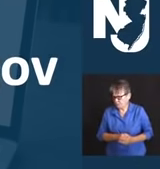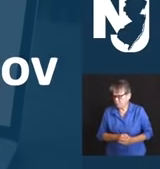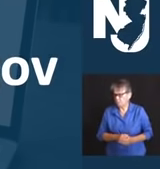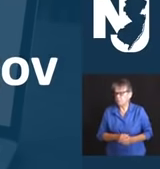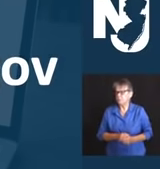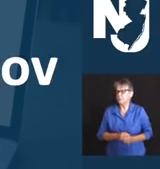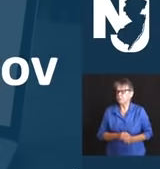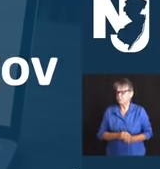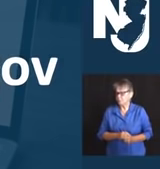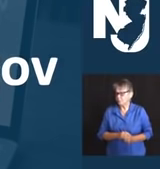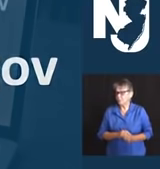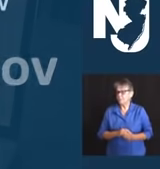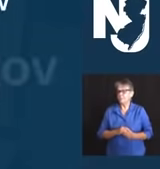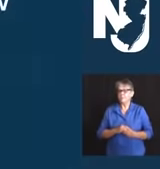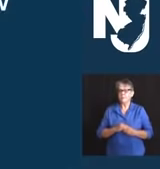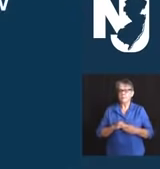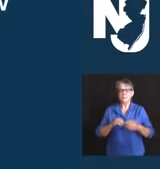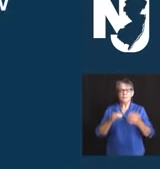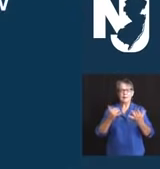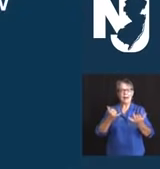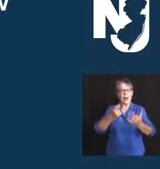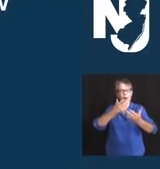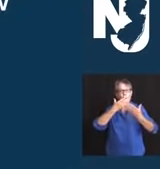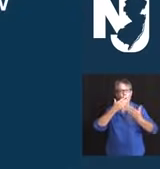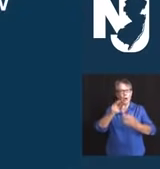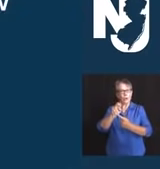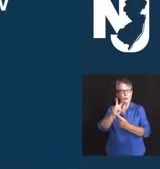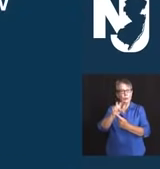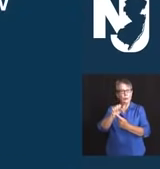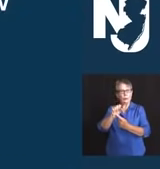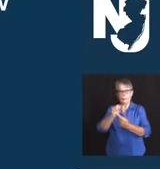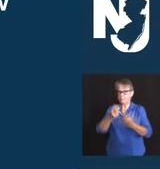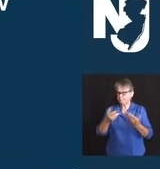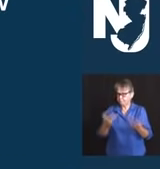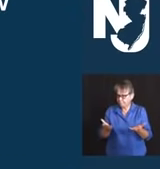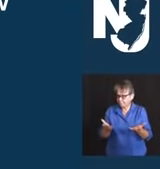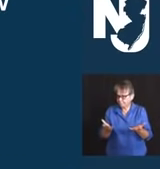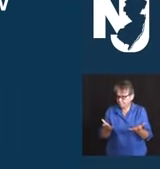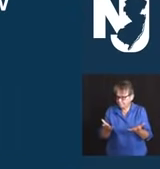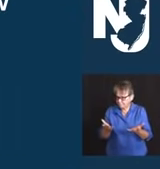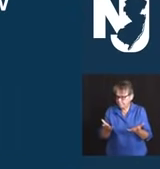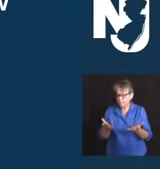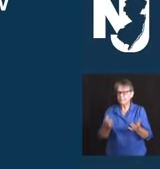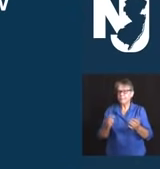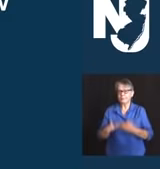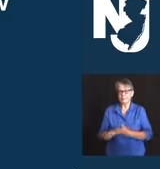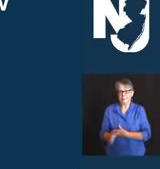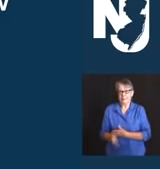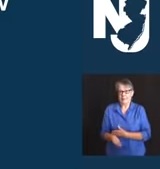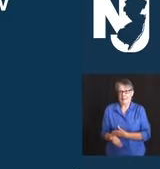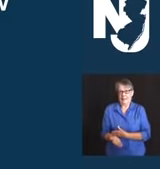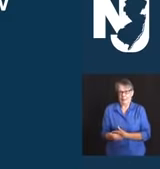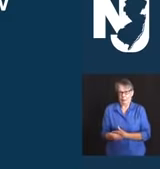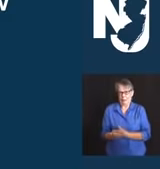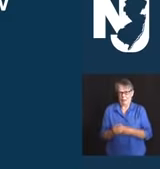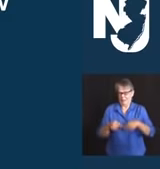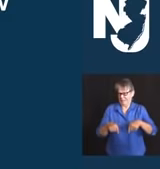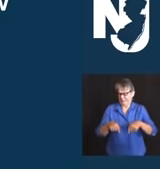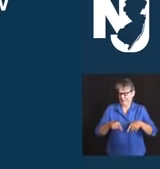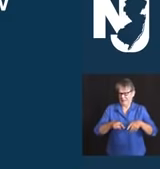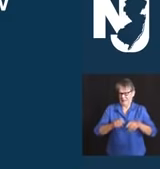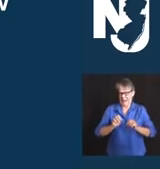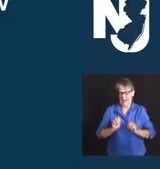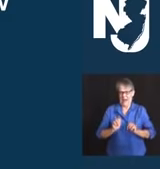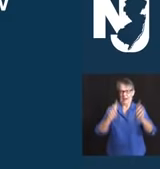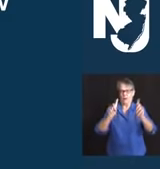news. This morning, Education Week came out with its annual rankings of the states. And